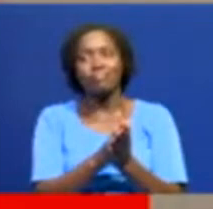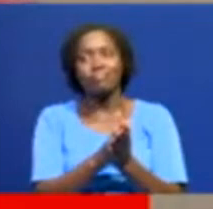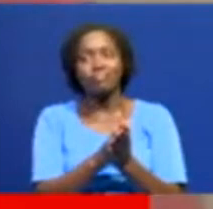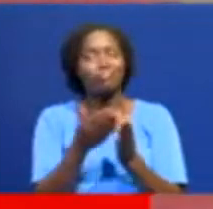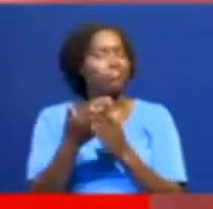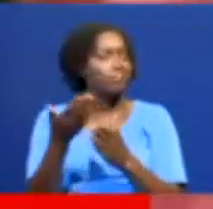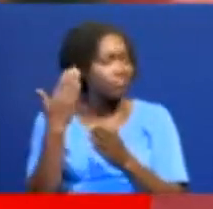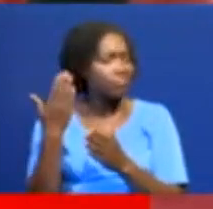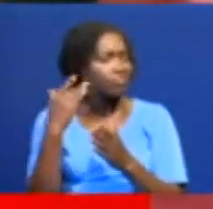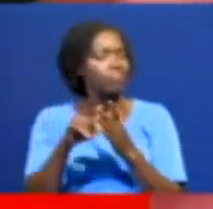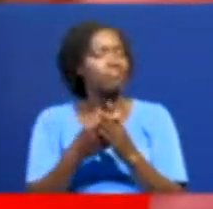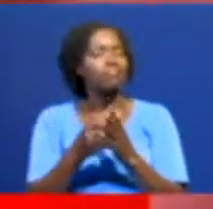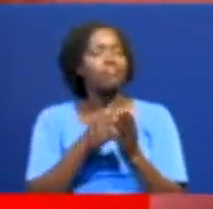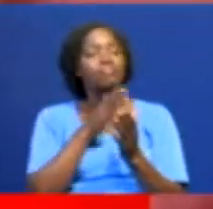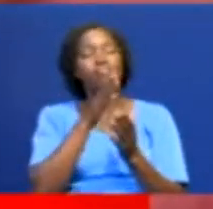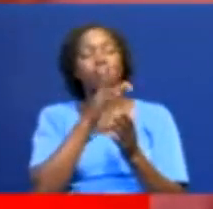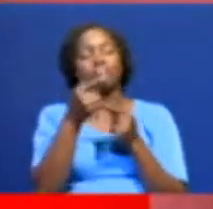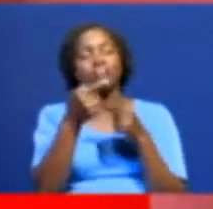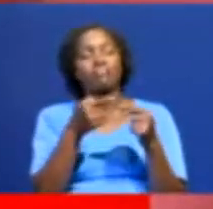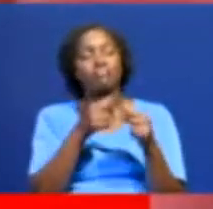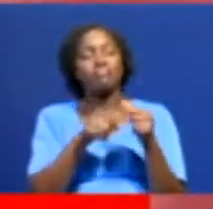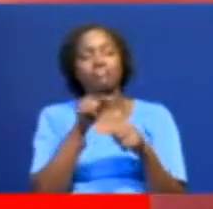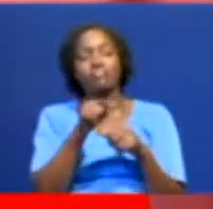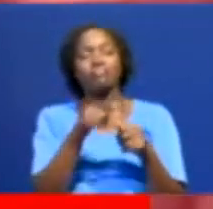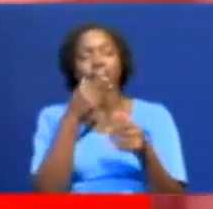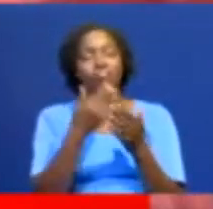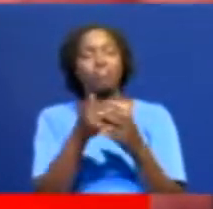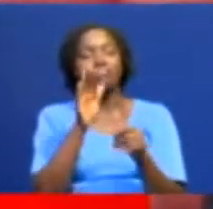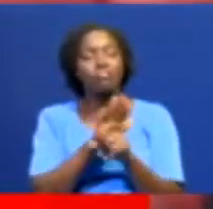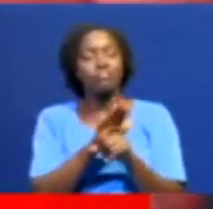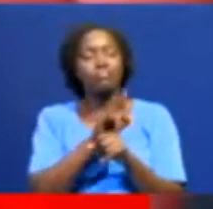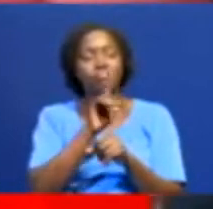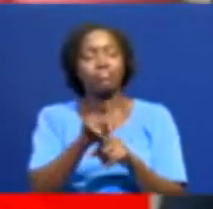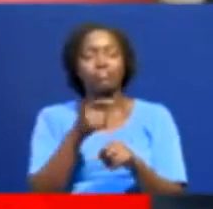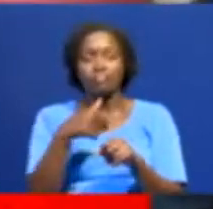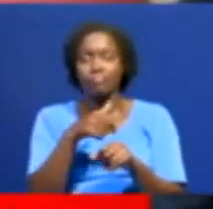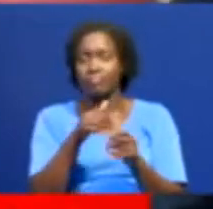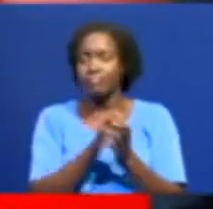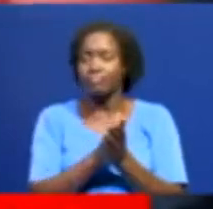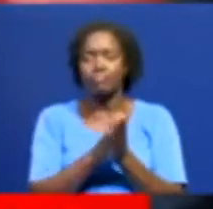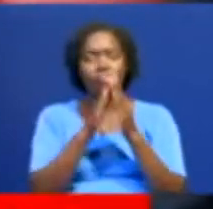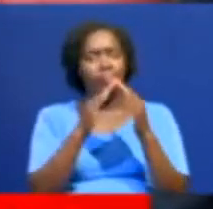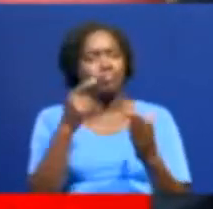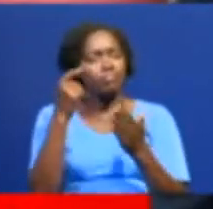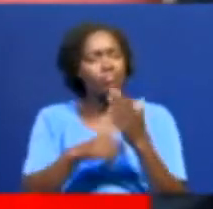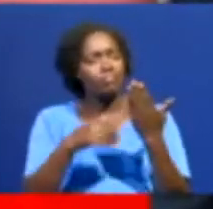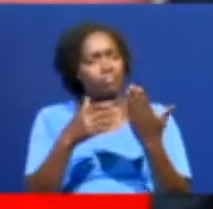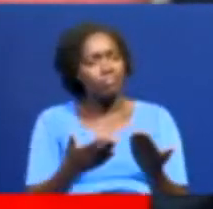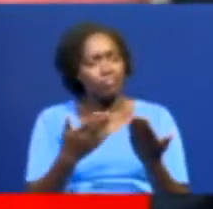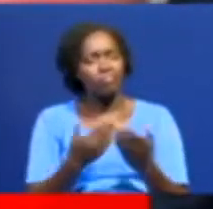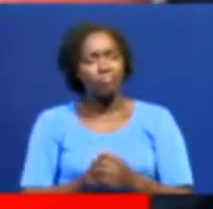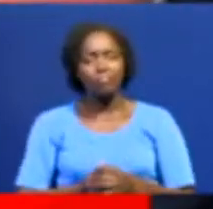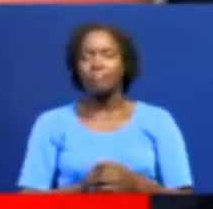backdated. I'd like him to speak a little bit about this. PS, thank you for joining us. Talk to us about this housing levy, and Kenyans out